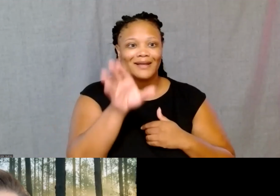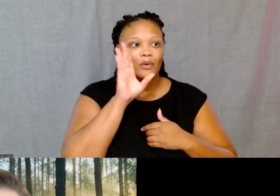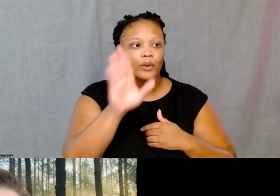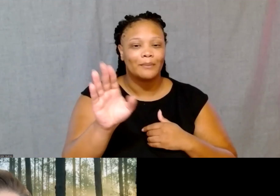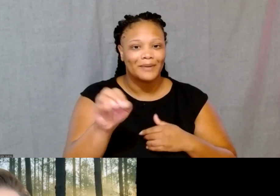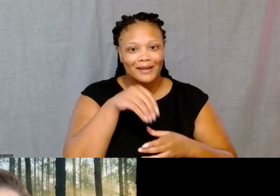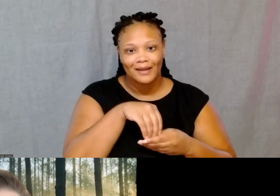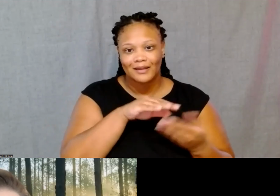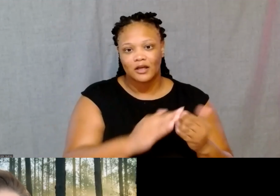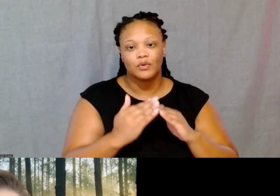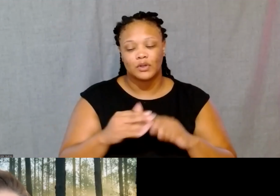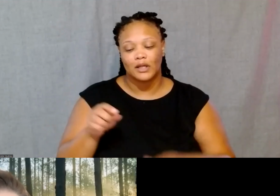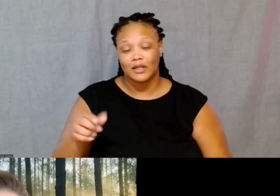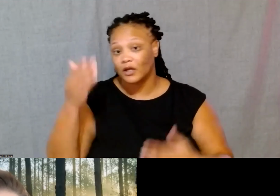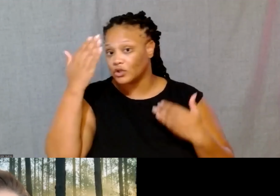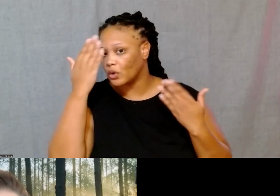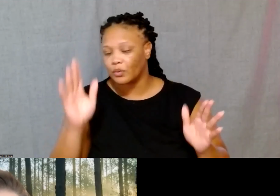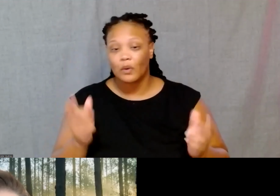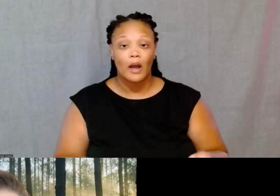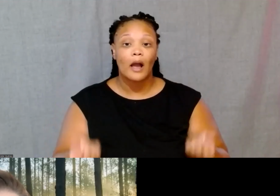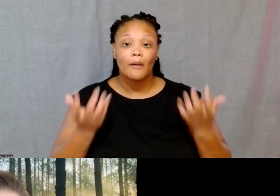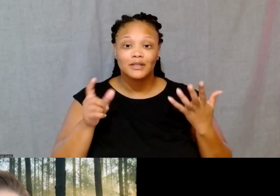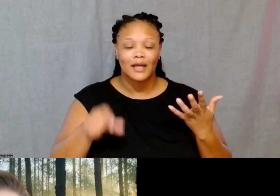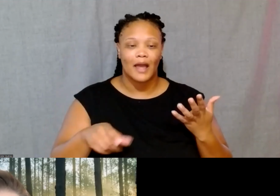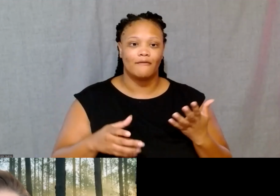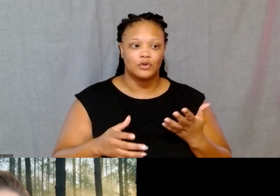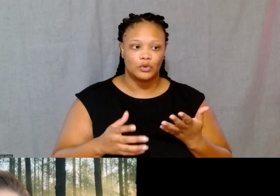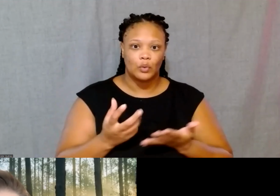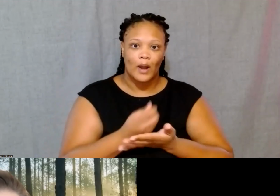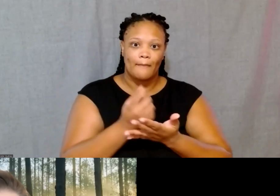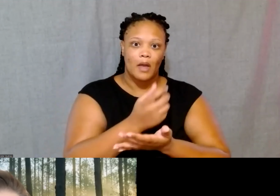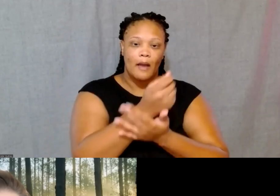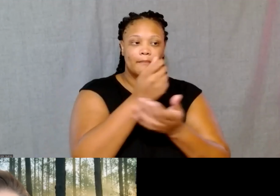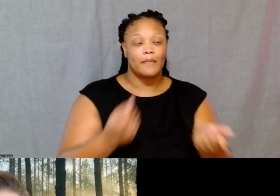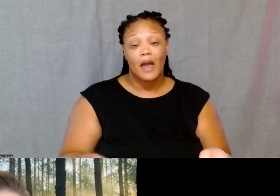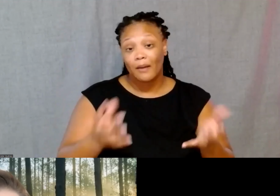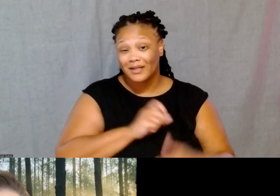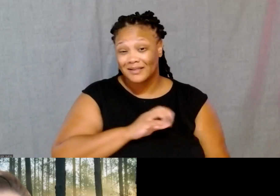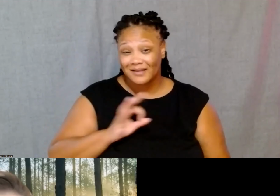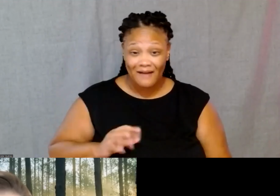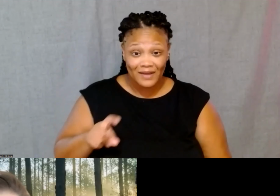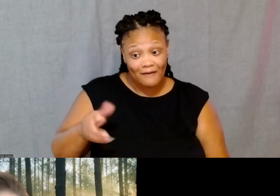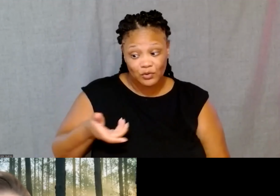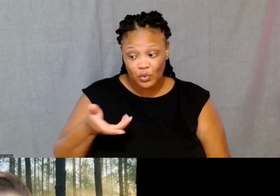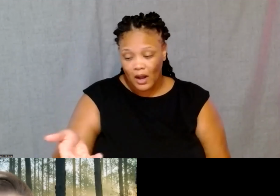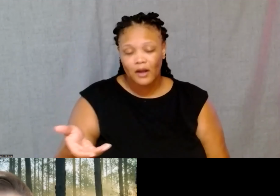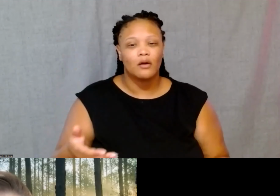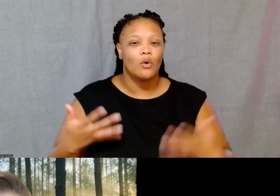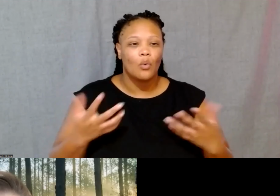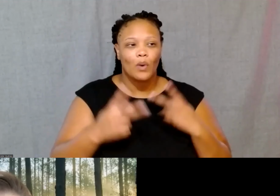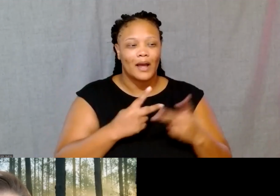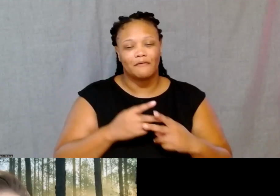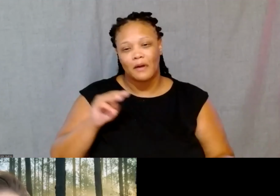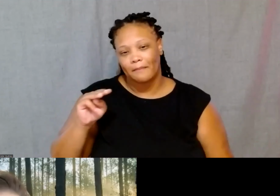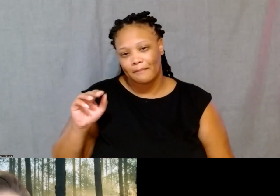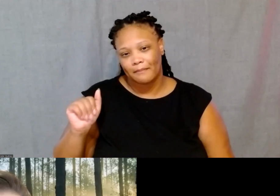community. They don't know how much they're actually going to have to ramp up, and how many staff they're going to have to hire, what kind of a margin they have to have,